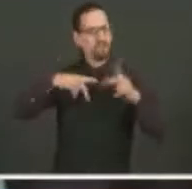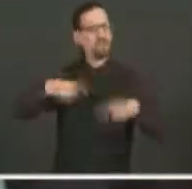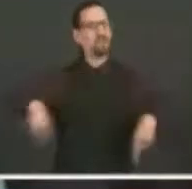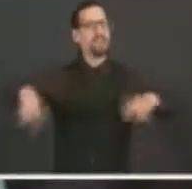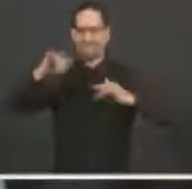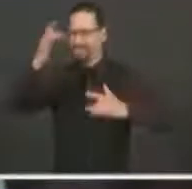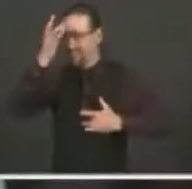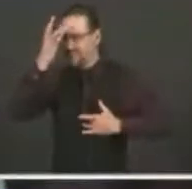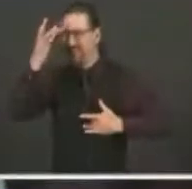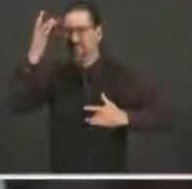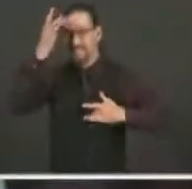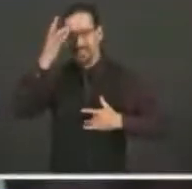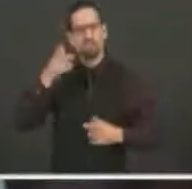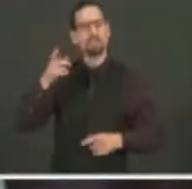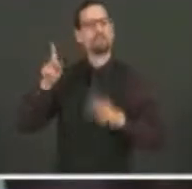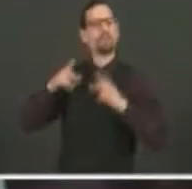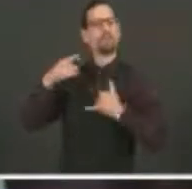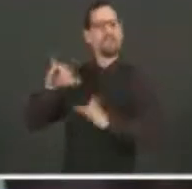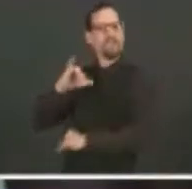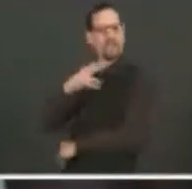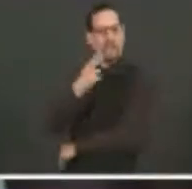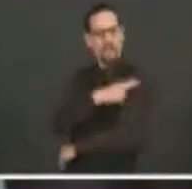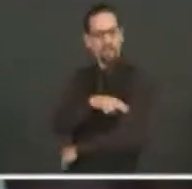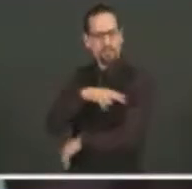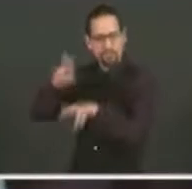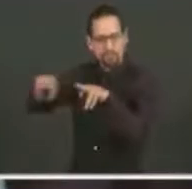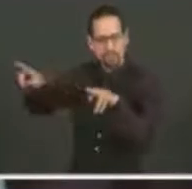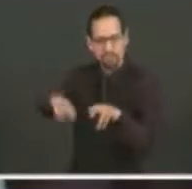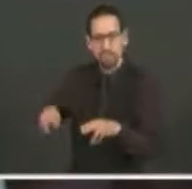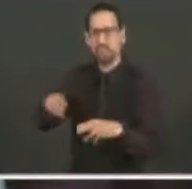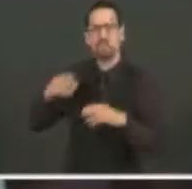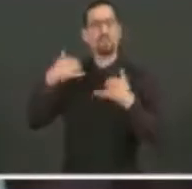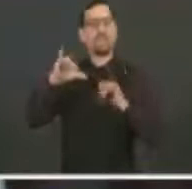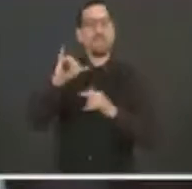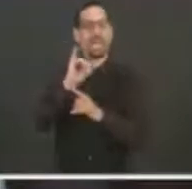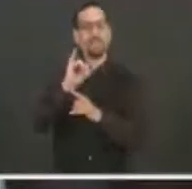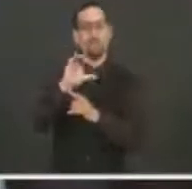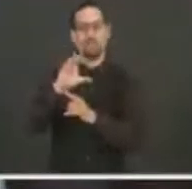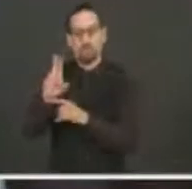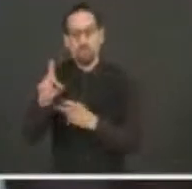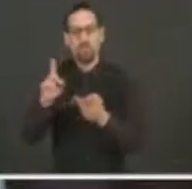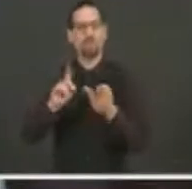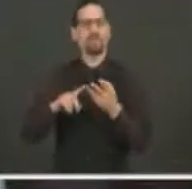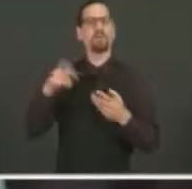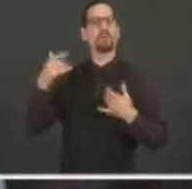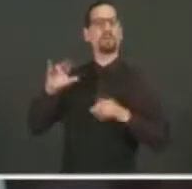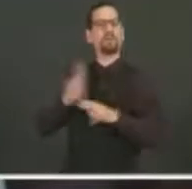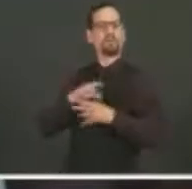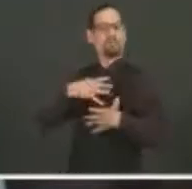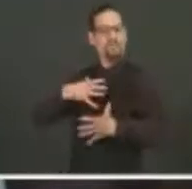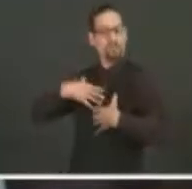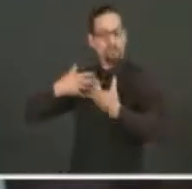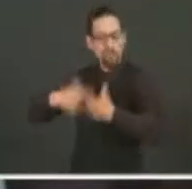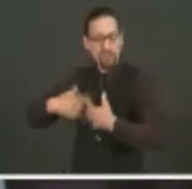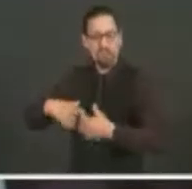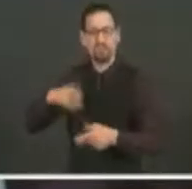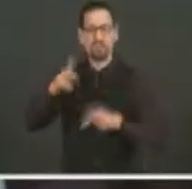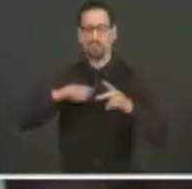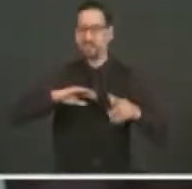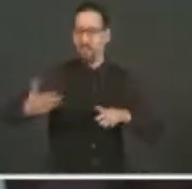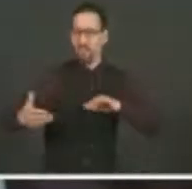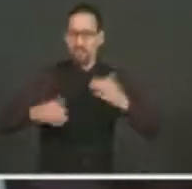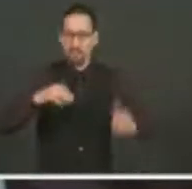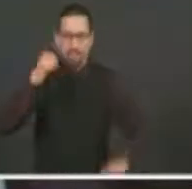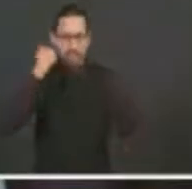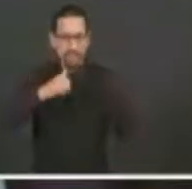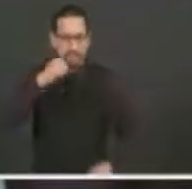ventilators, and sadly, we continue to lose lives to this virus every single day. So I would ask you to remember that, and I would